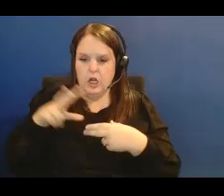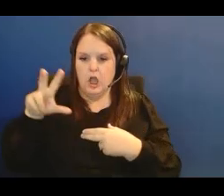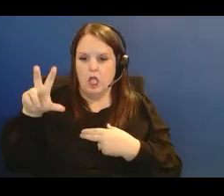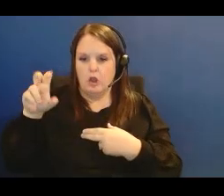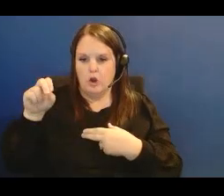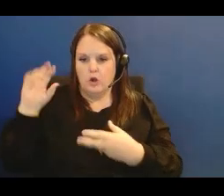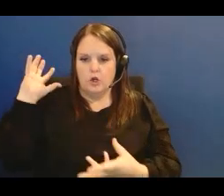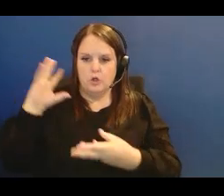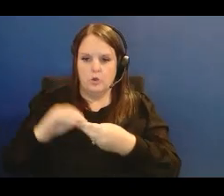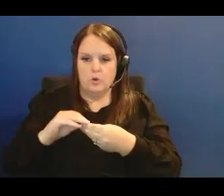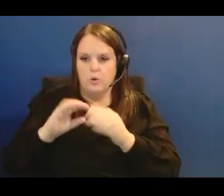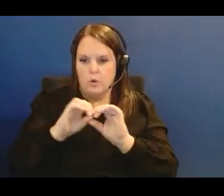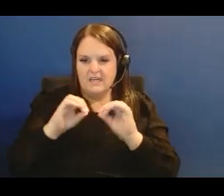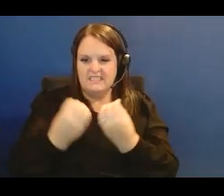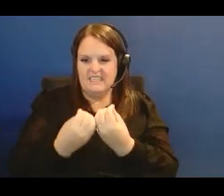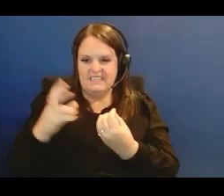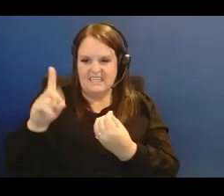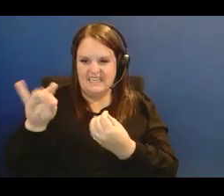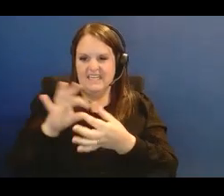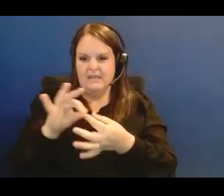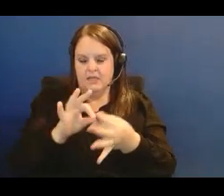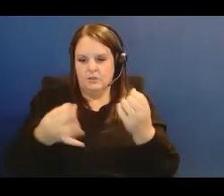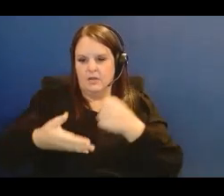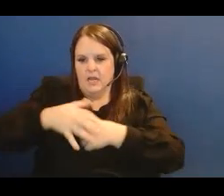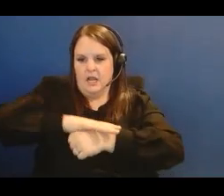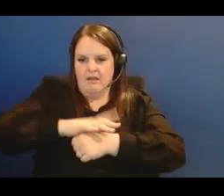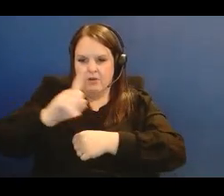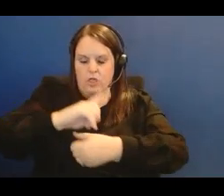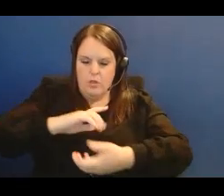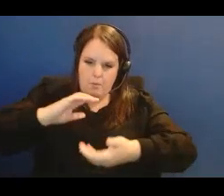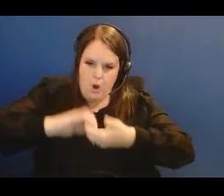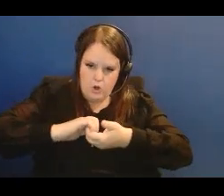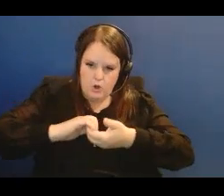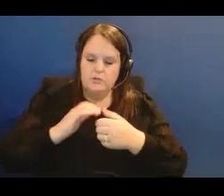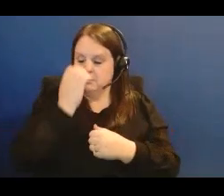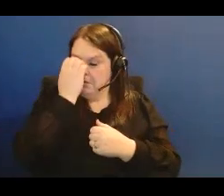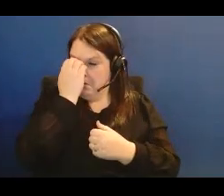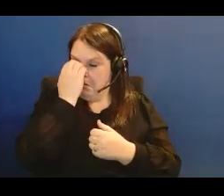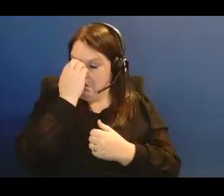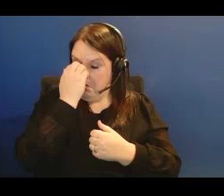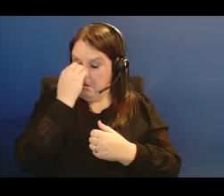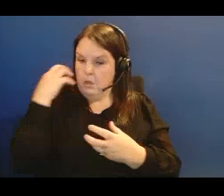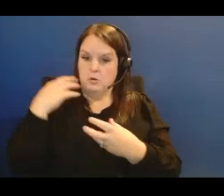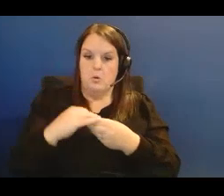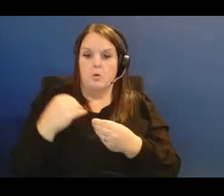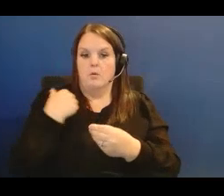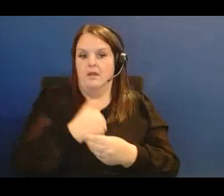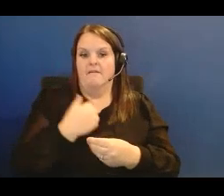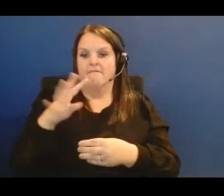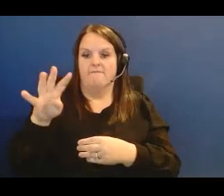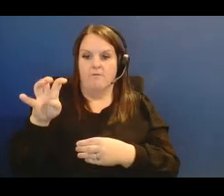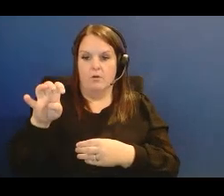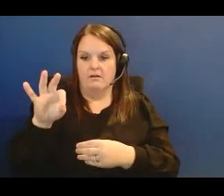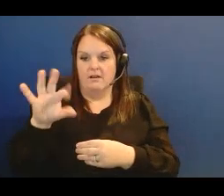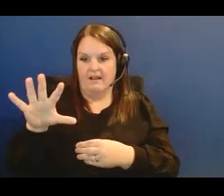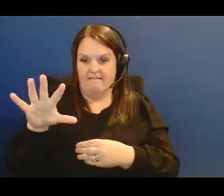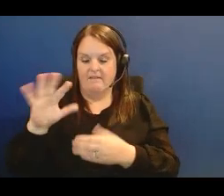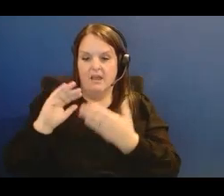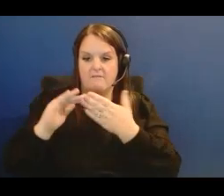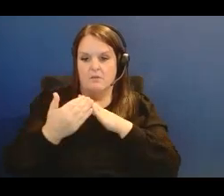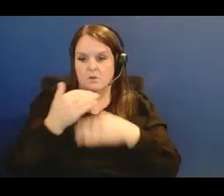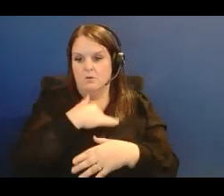those organizations I mentioned who covered those tabling partners. And as a total, we had about 495 community